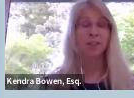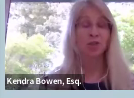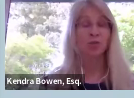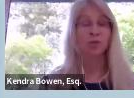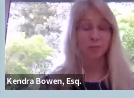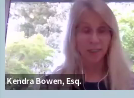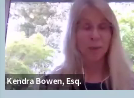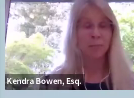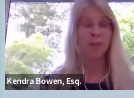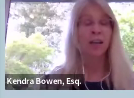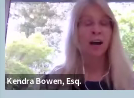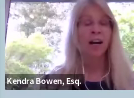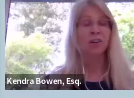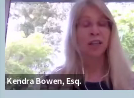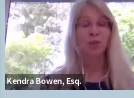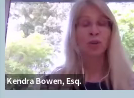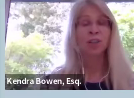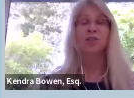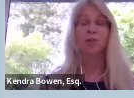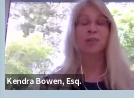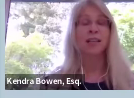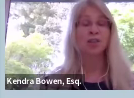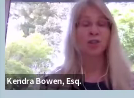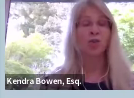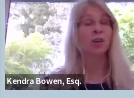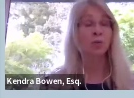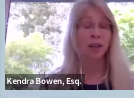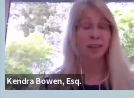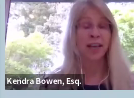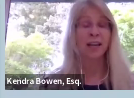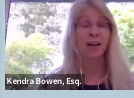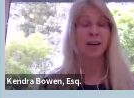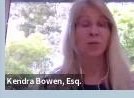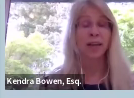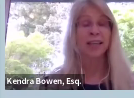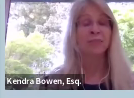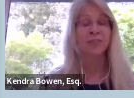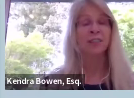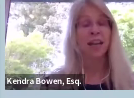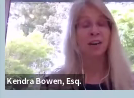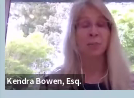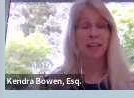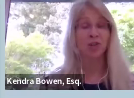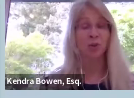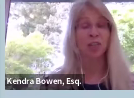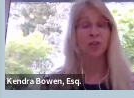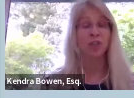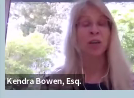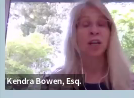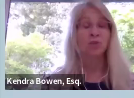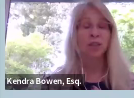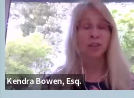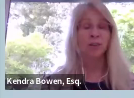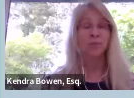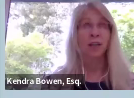the ability to, each member, hire a lawyer to present to the court why they feel they are the best choice for